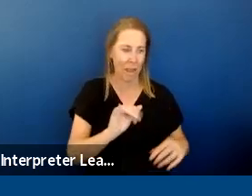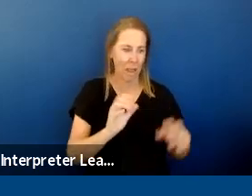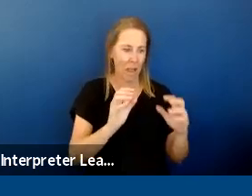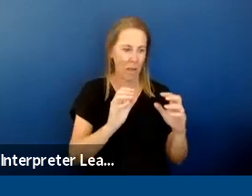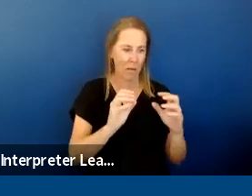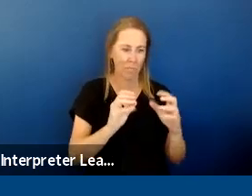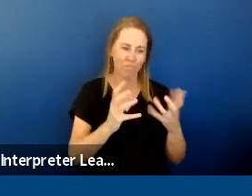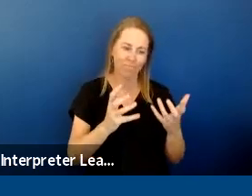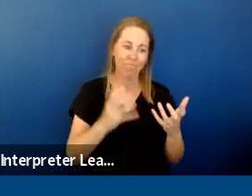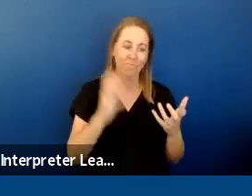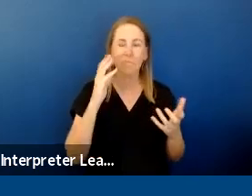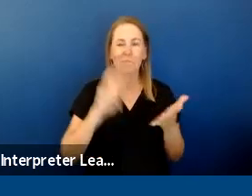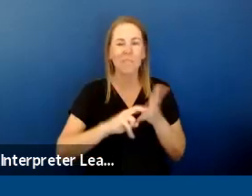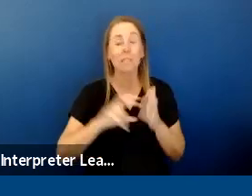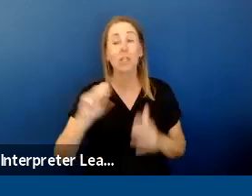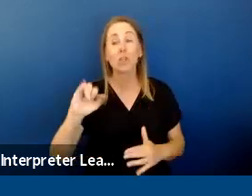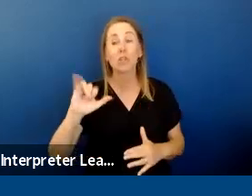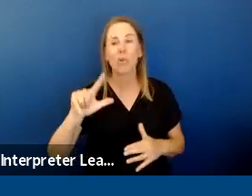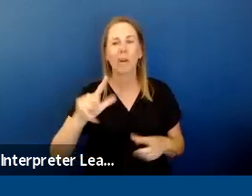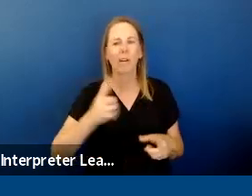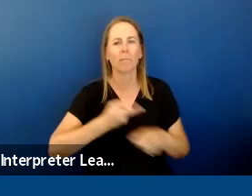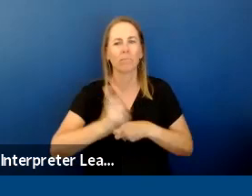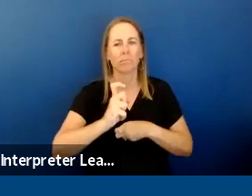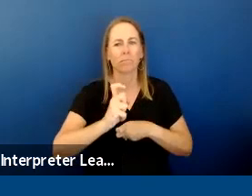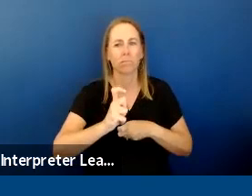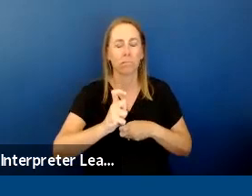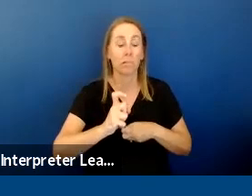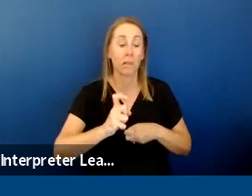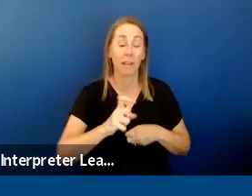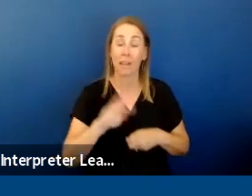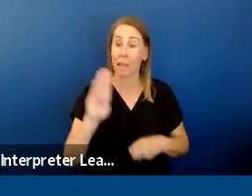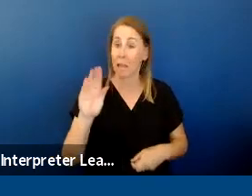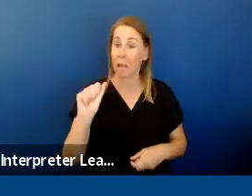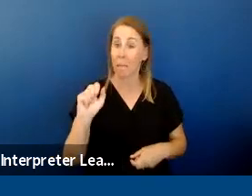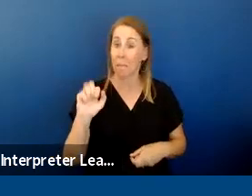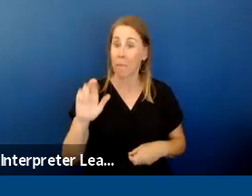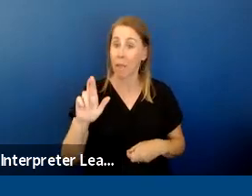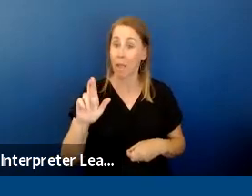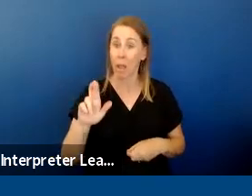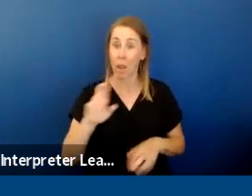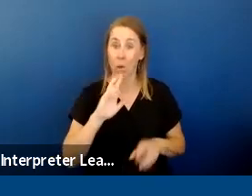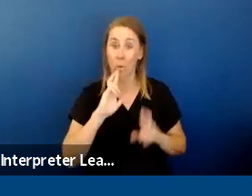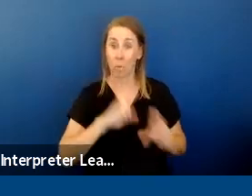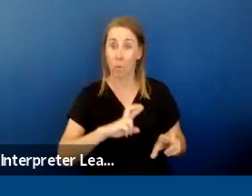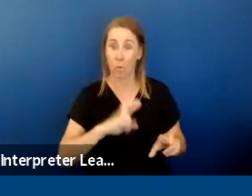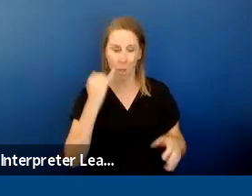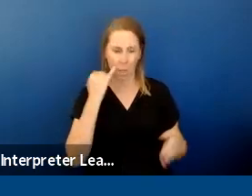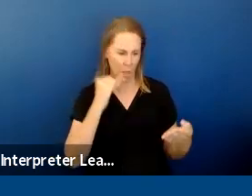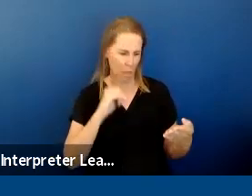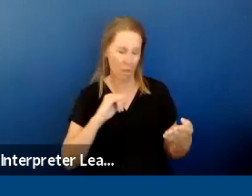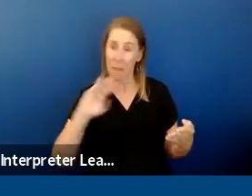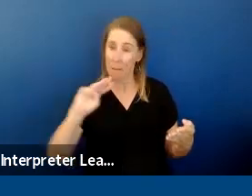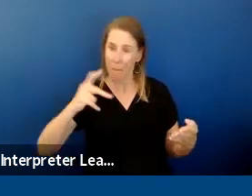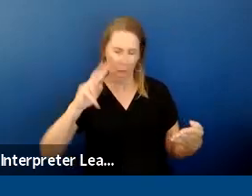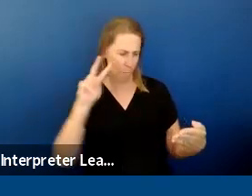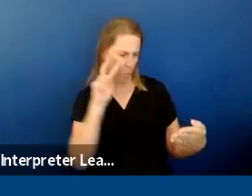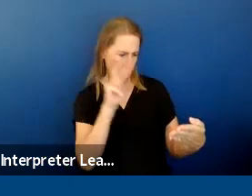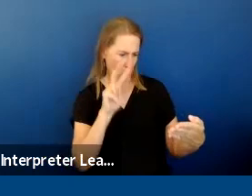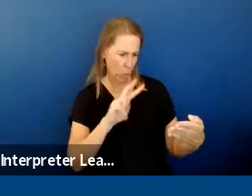visual representation of areas where the fire burned hotter, more severe, which impacted